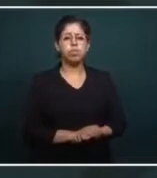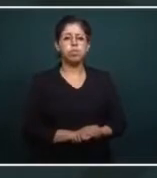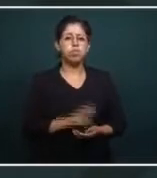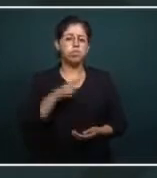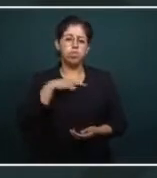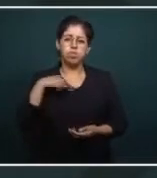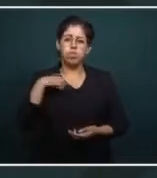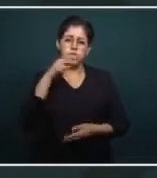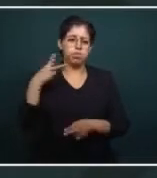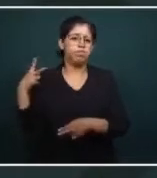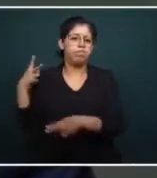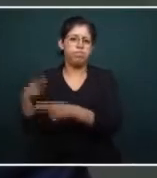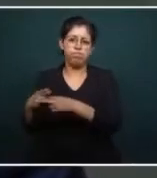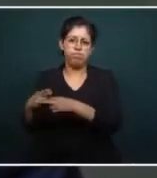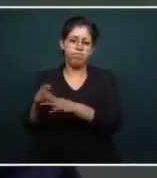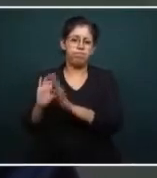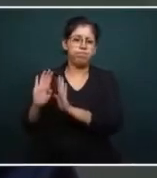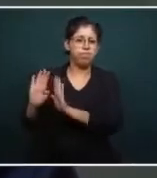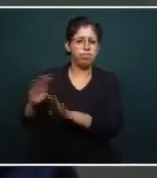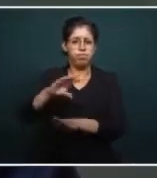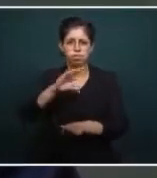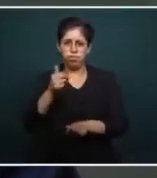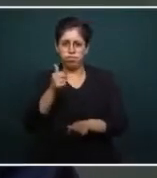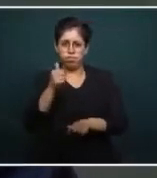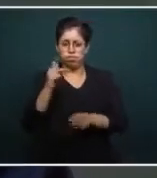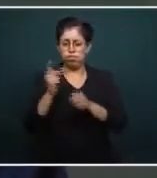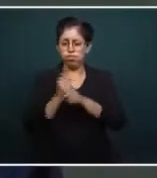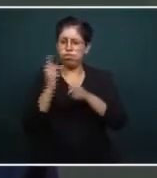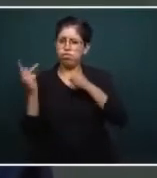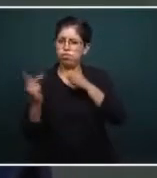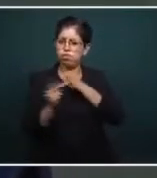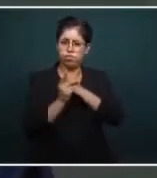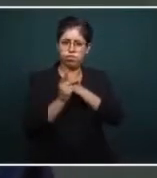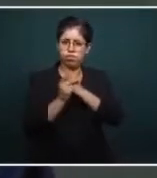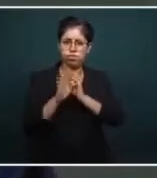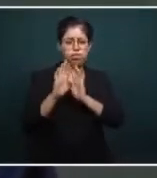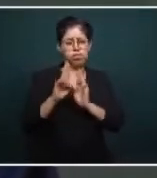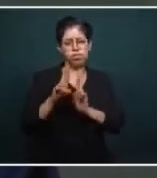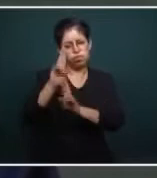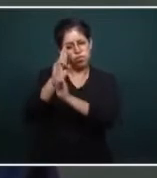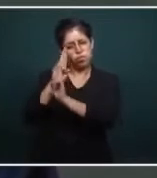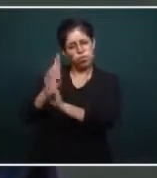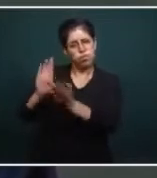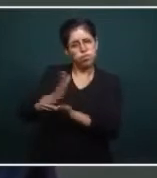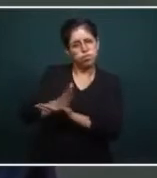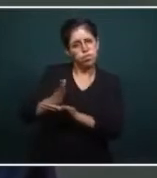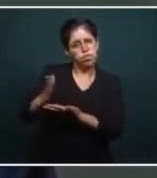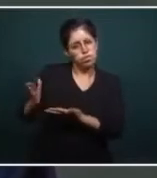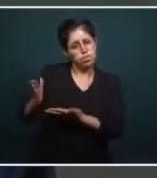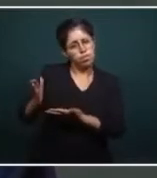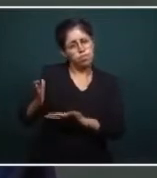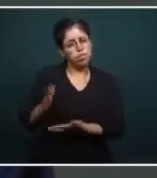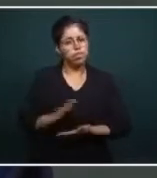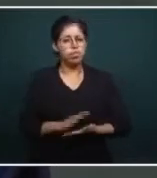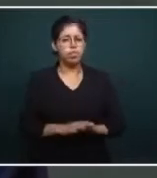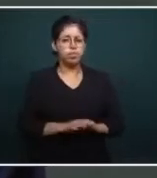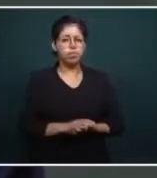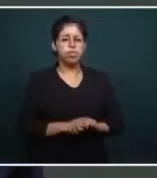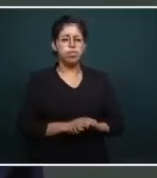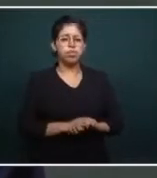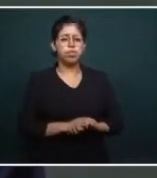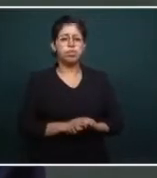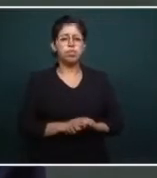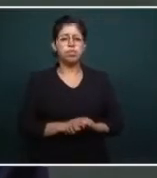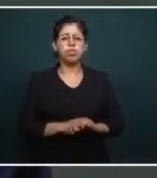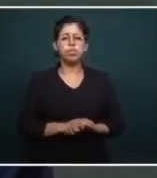intervenir not to en intervene asuntos in the matters internos de otros of países internal matters para of que other de esta countries, manera también so that in